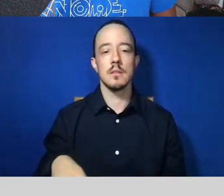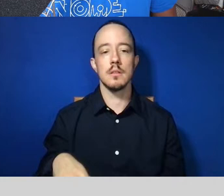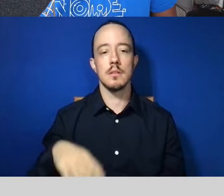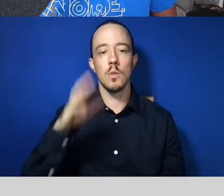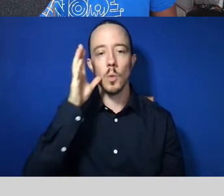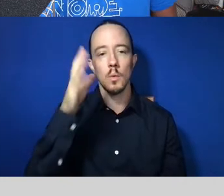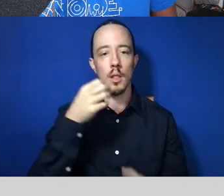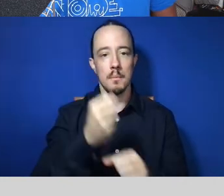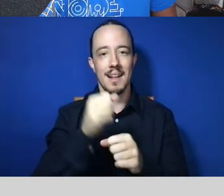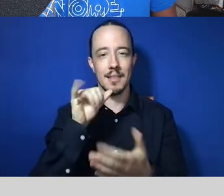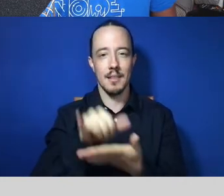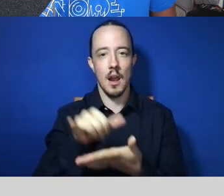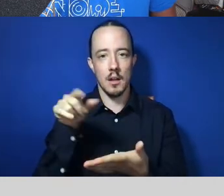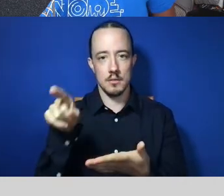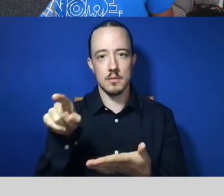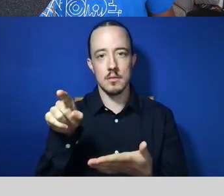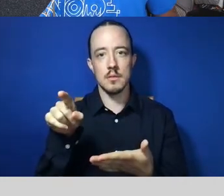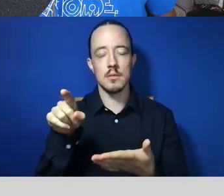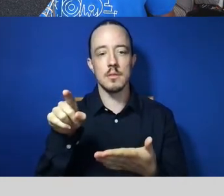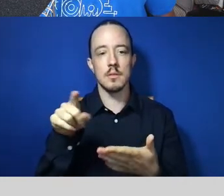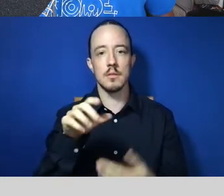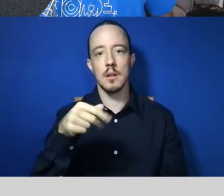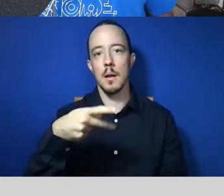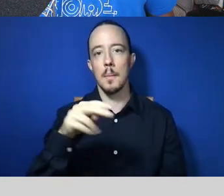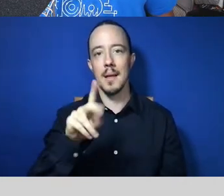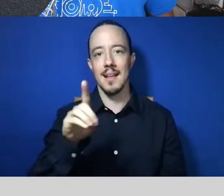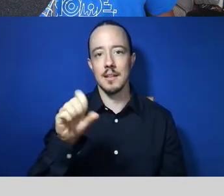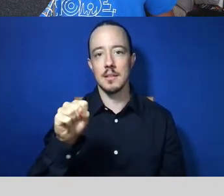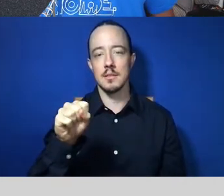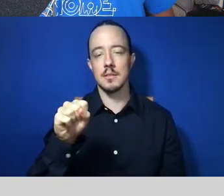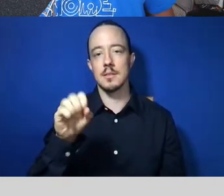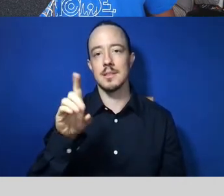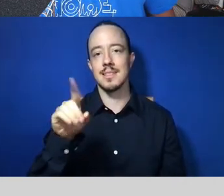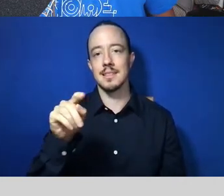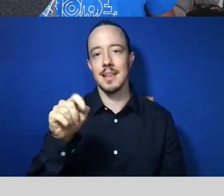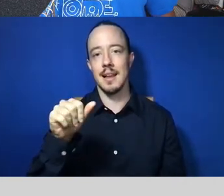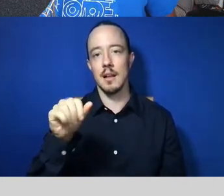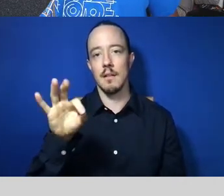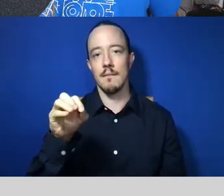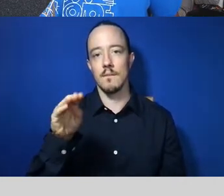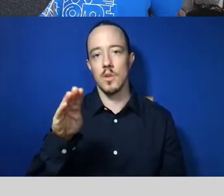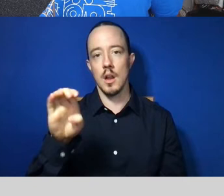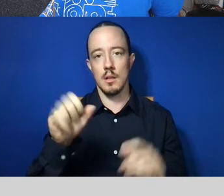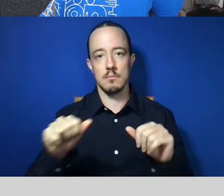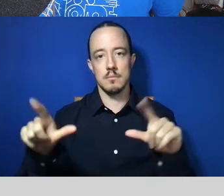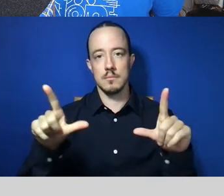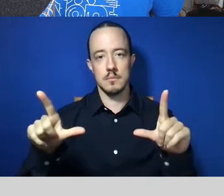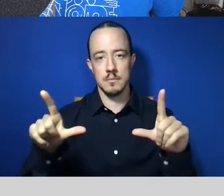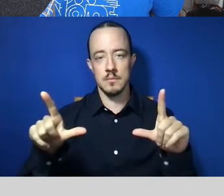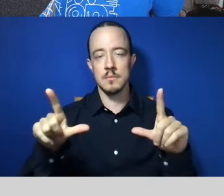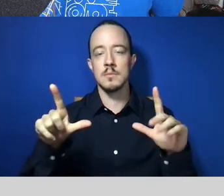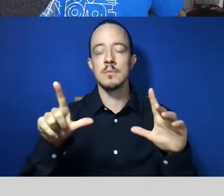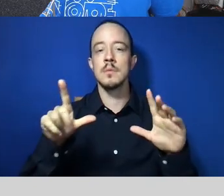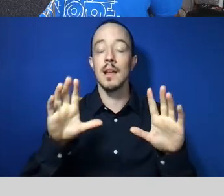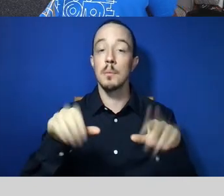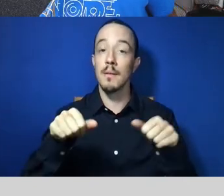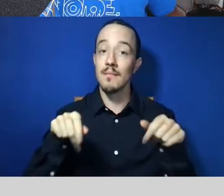going to make that a Pandas data frame. And that gives